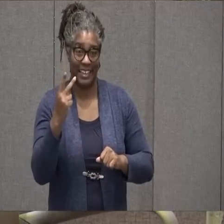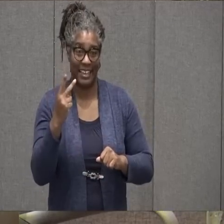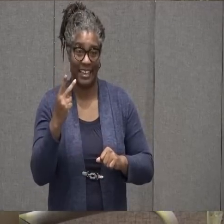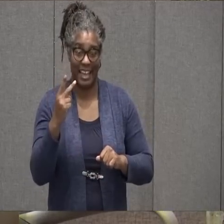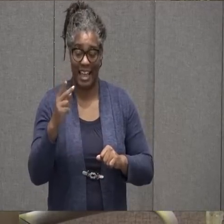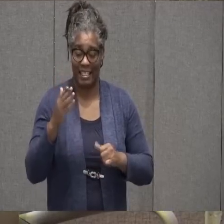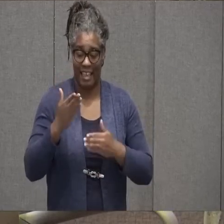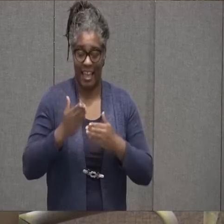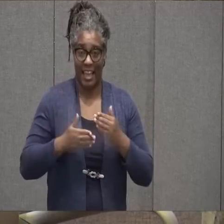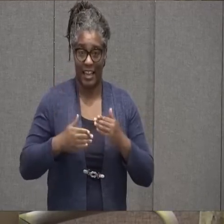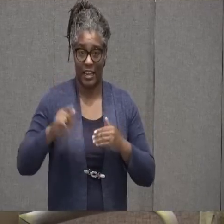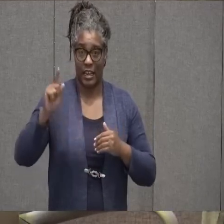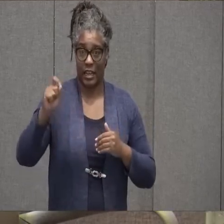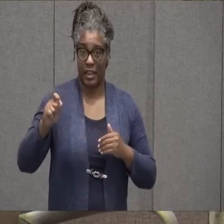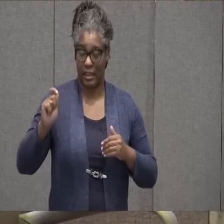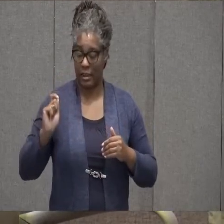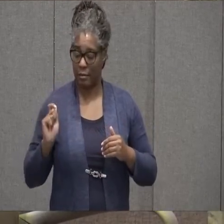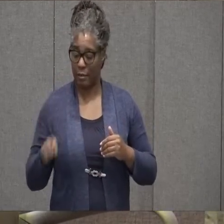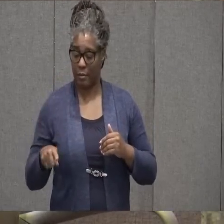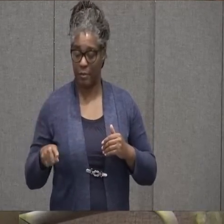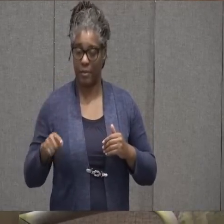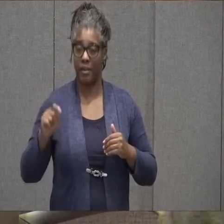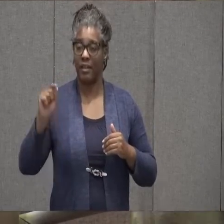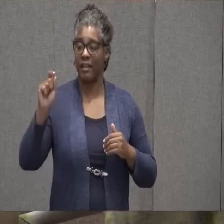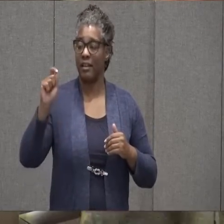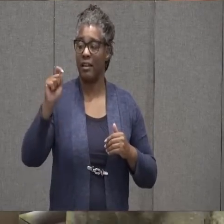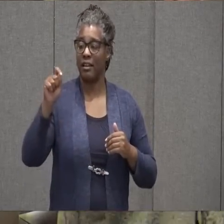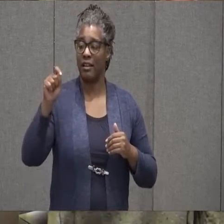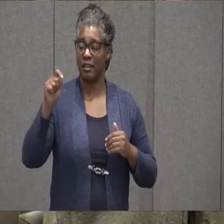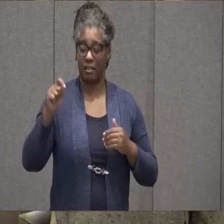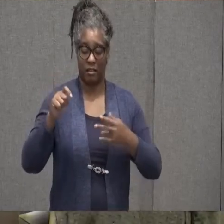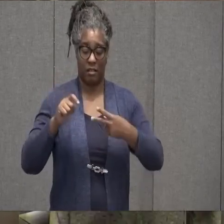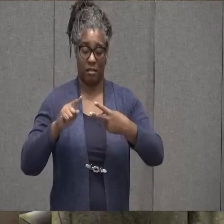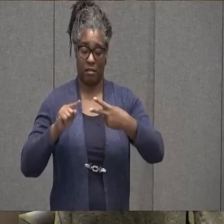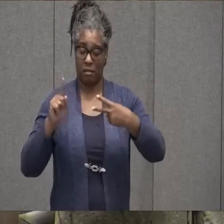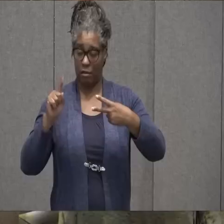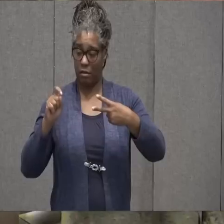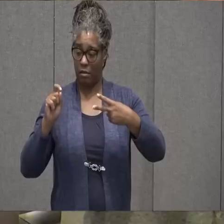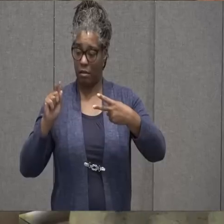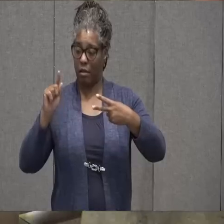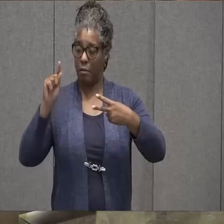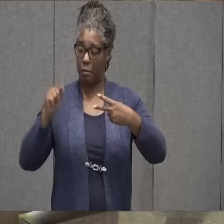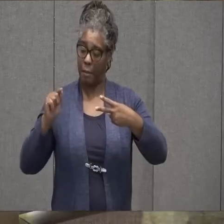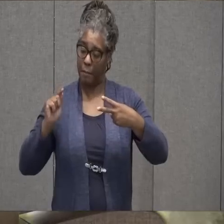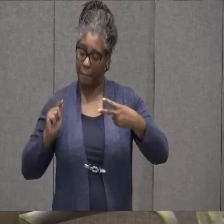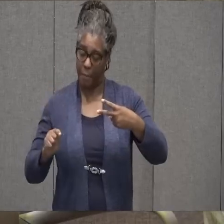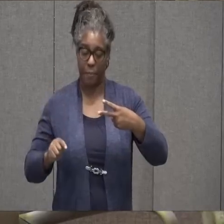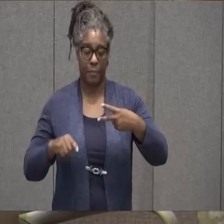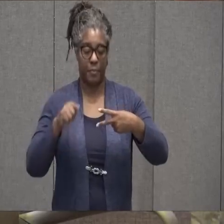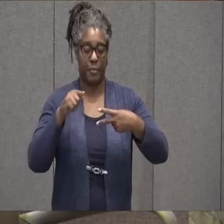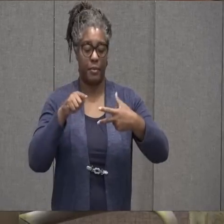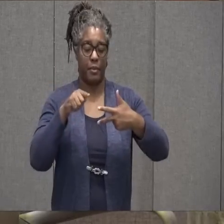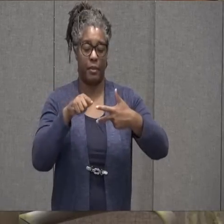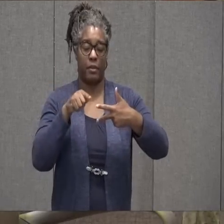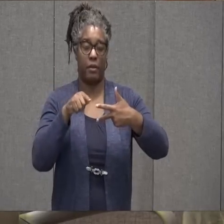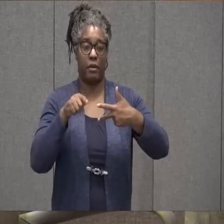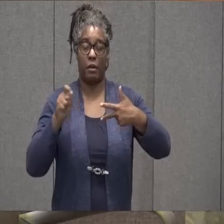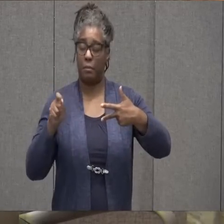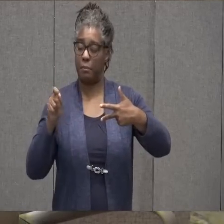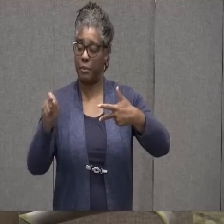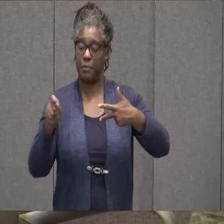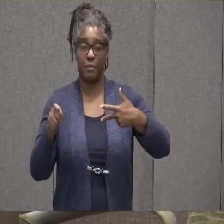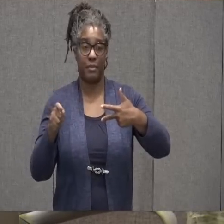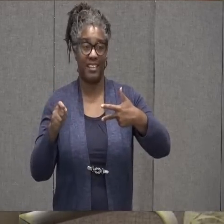point here, and I used a period here. That helps create interest in your poem, so be sure you're using that. It could be a question